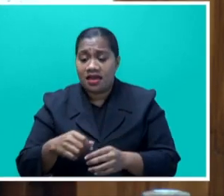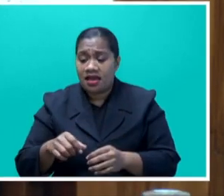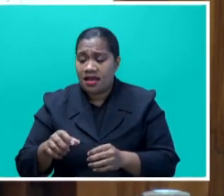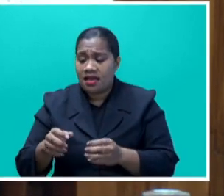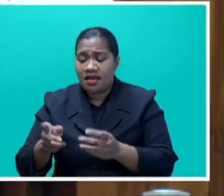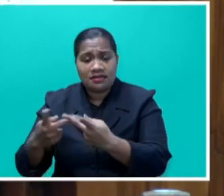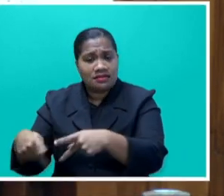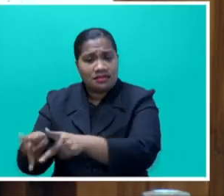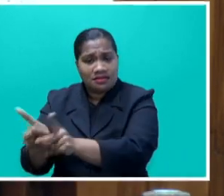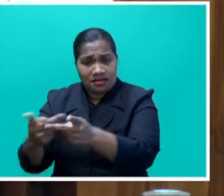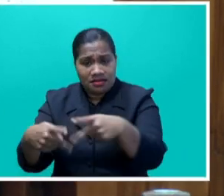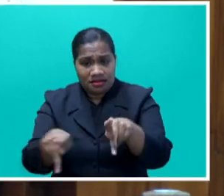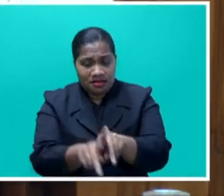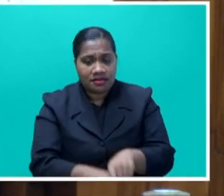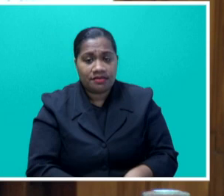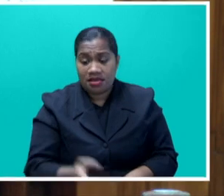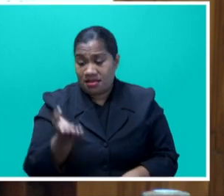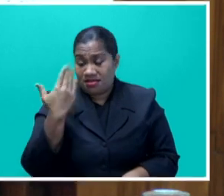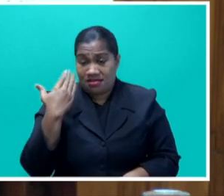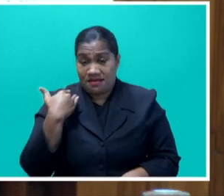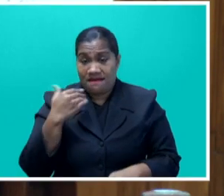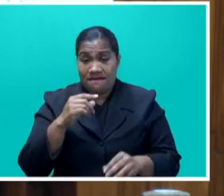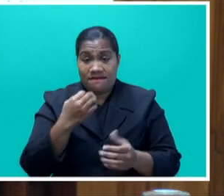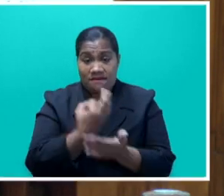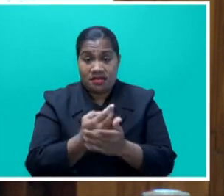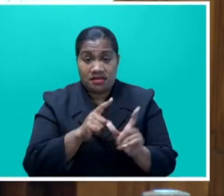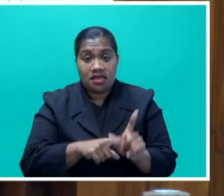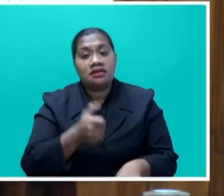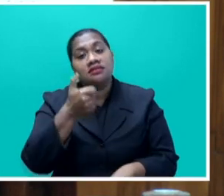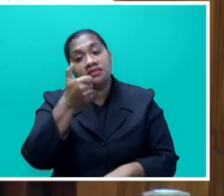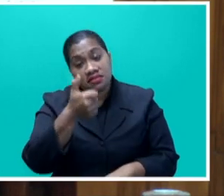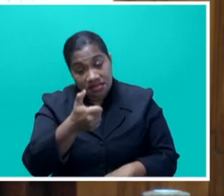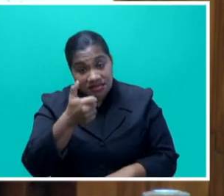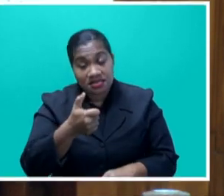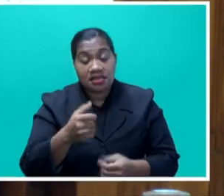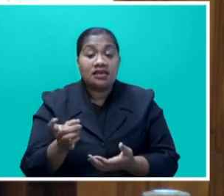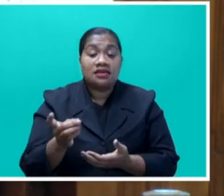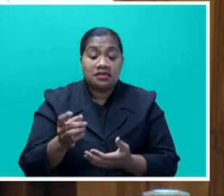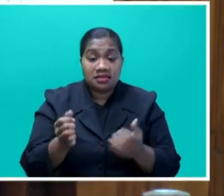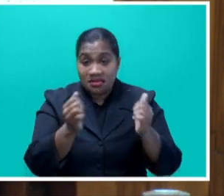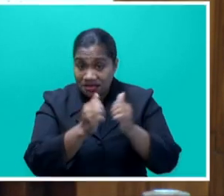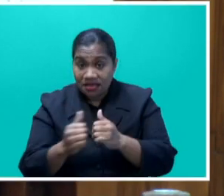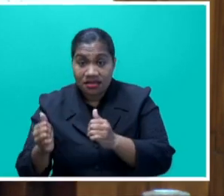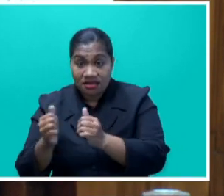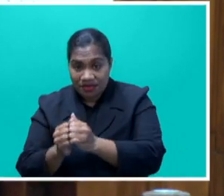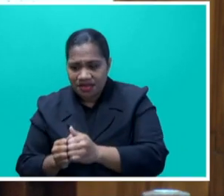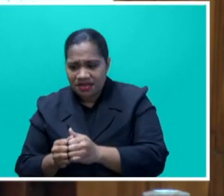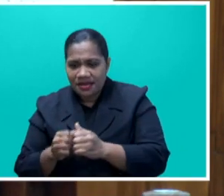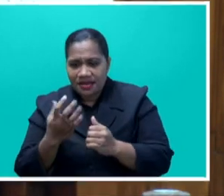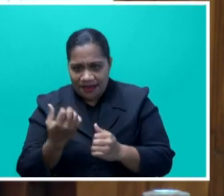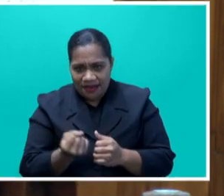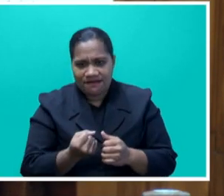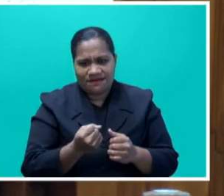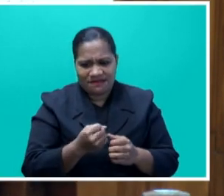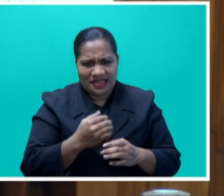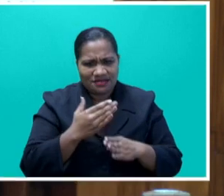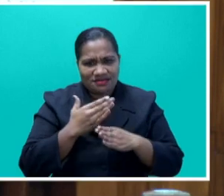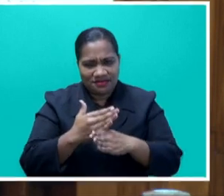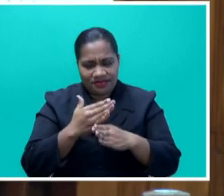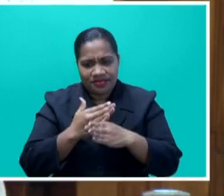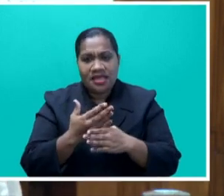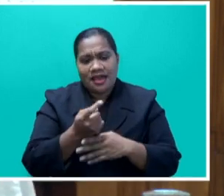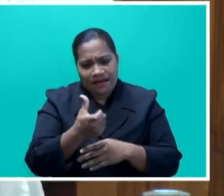last financial year, 6 settlements have reached the tender document stage after completing initial topographic surveys, scheme